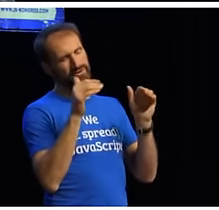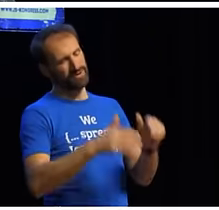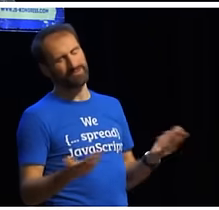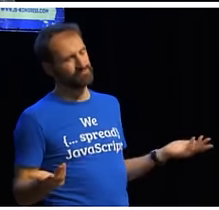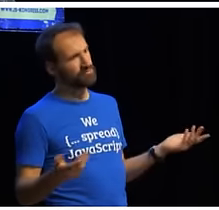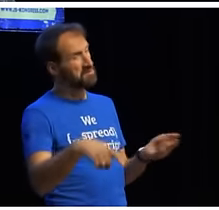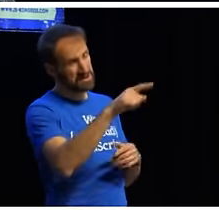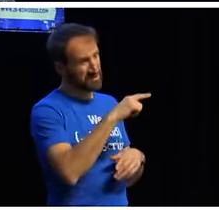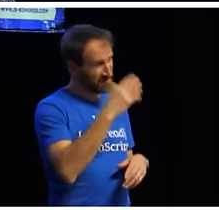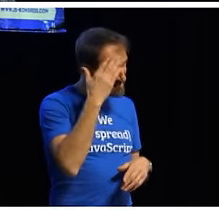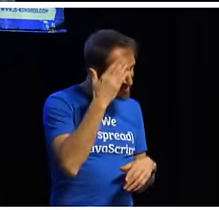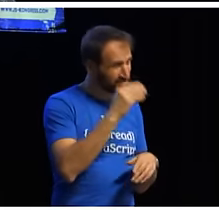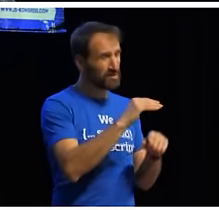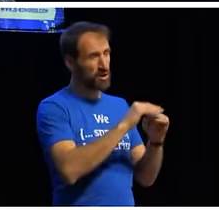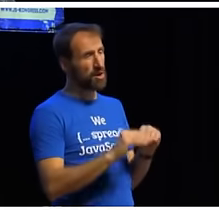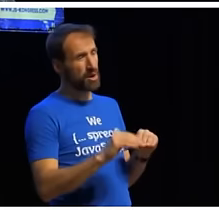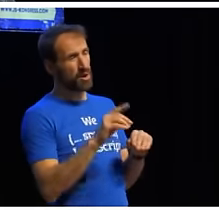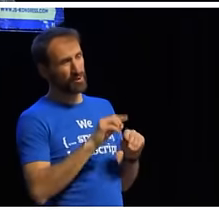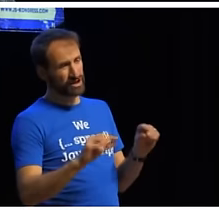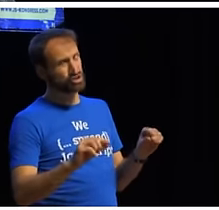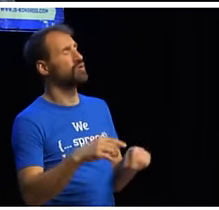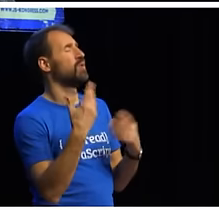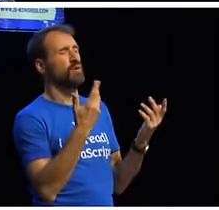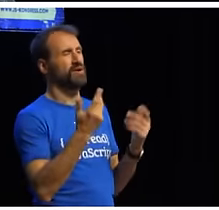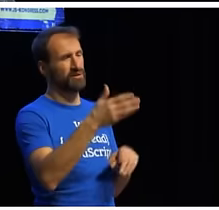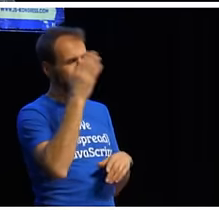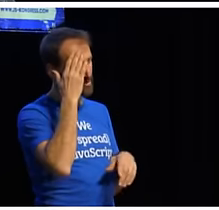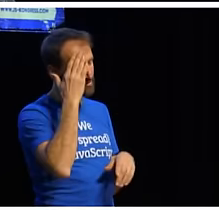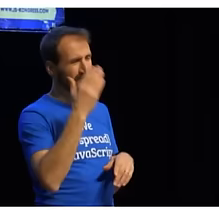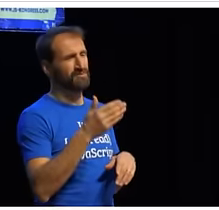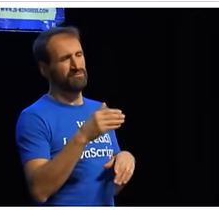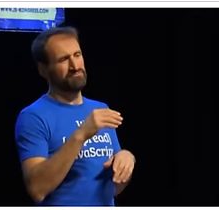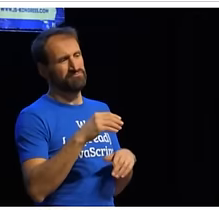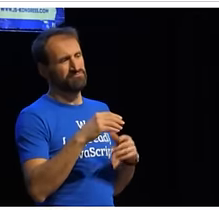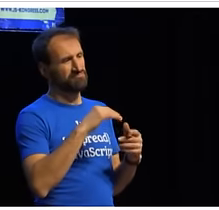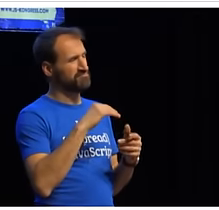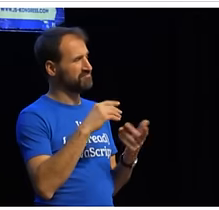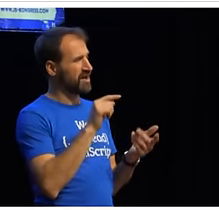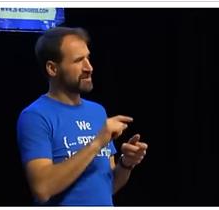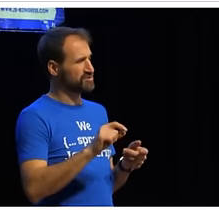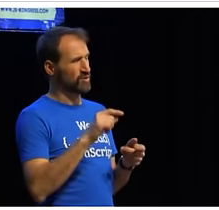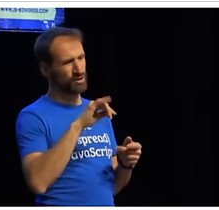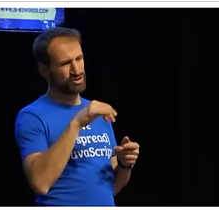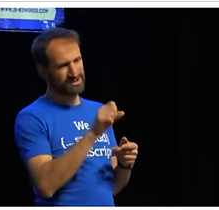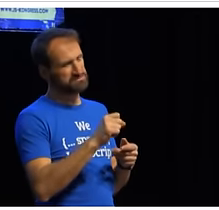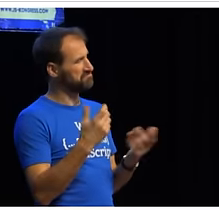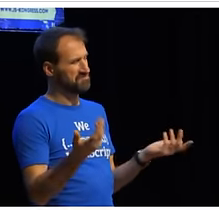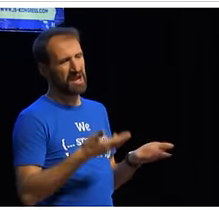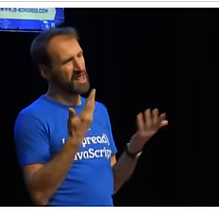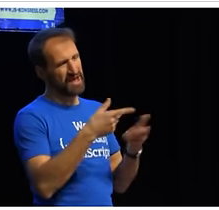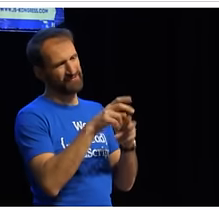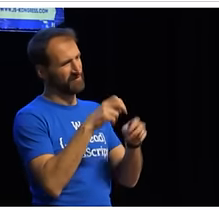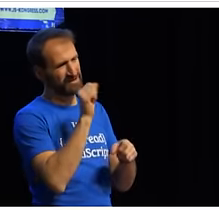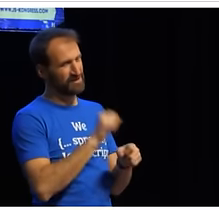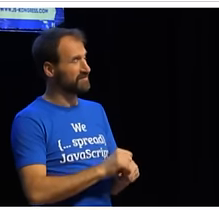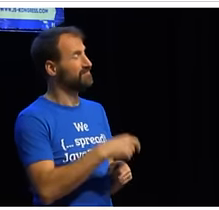There's also a good website if you want to learn more about these operators. It's called learnrxjs.io,